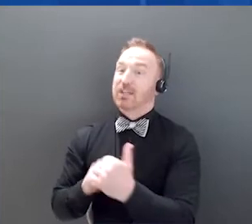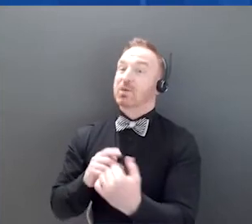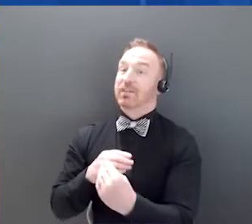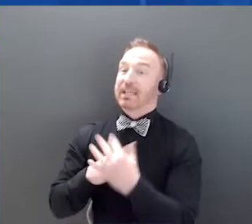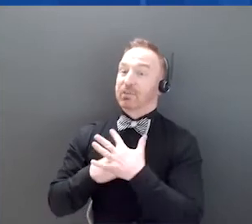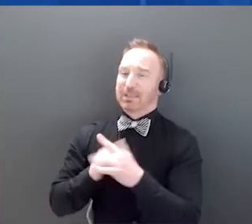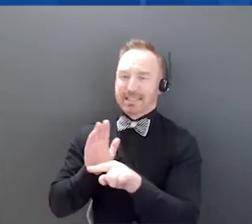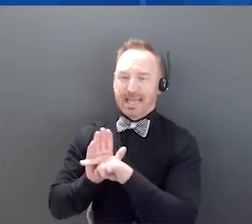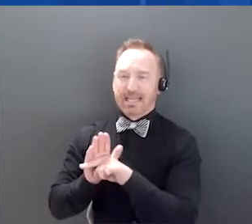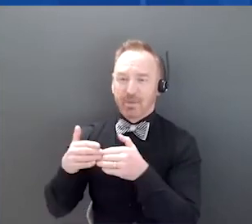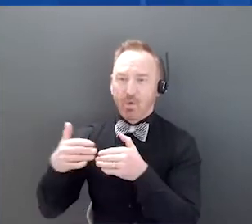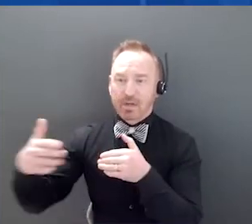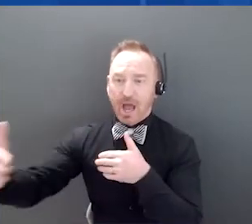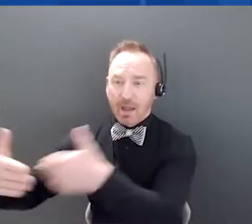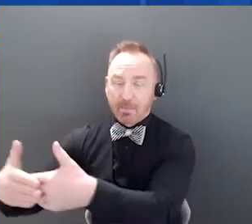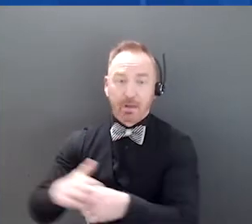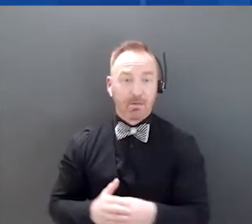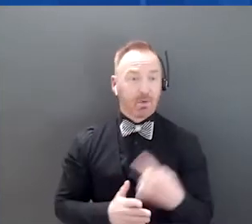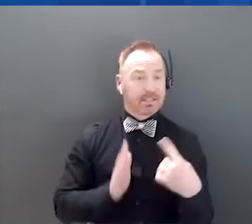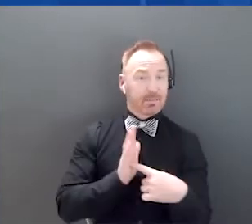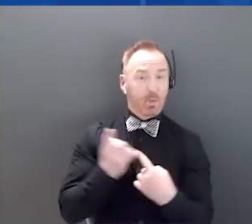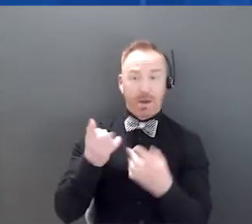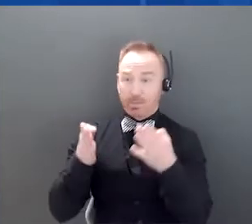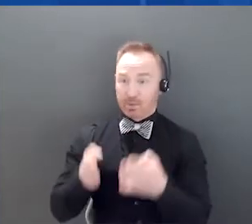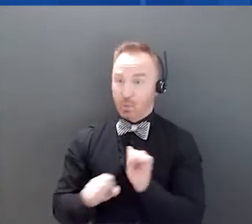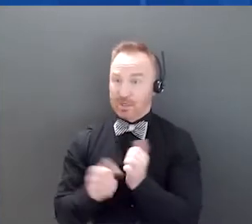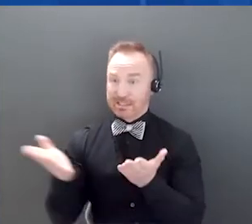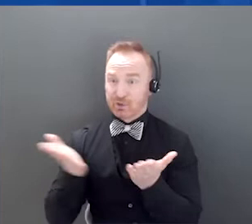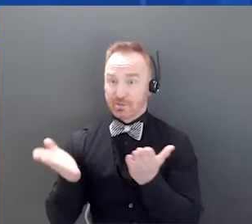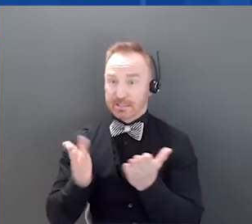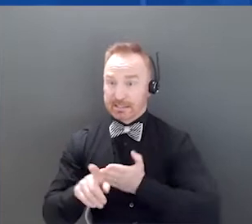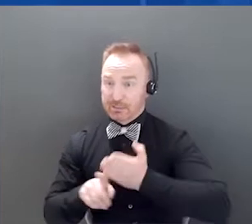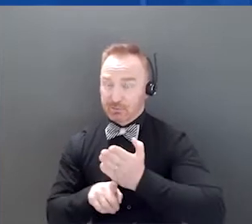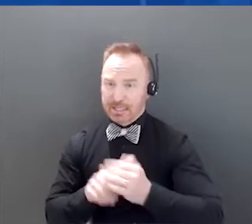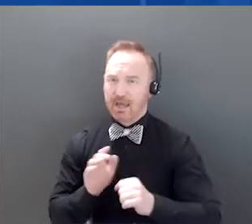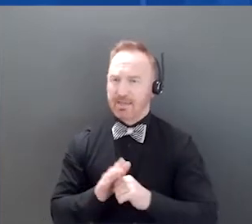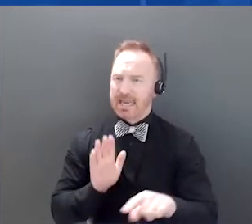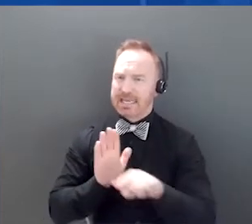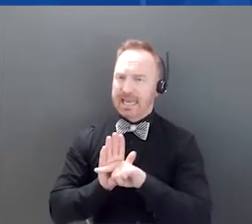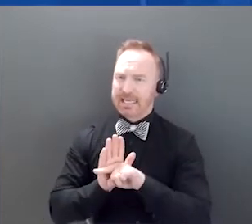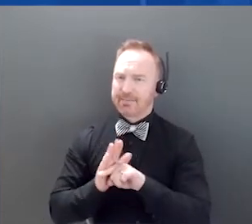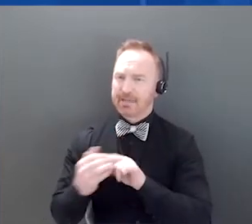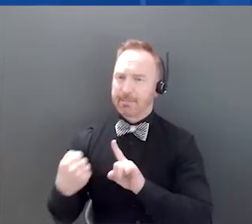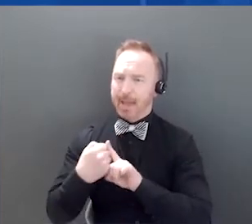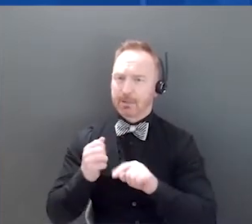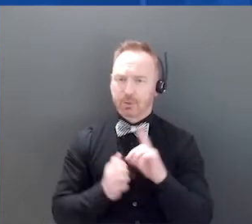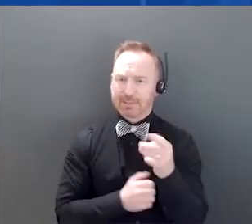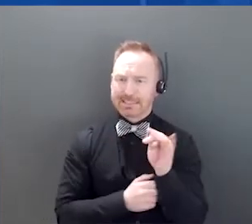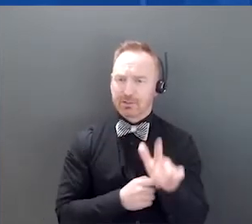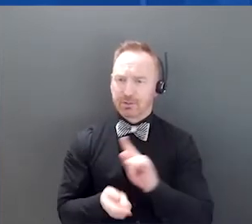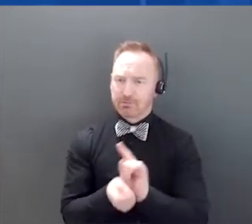For example, one participant working precariously in the service industry described the negative impact that digital transformation of the economy would have to their